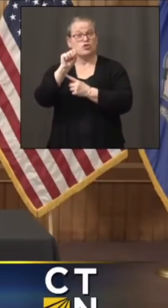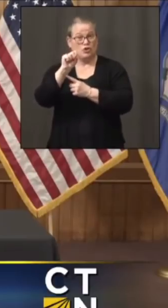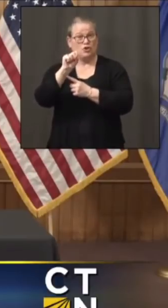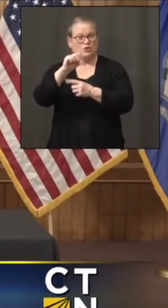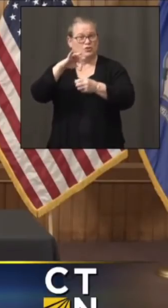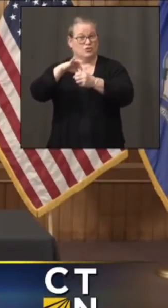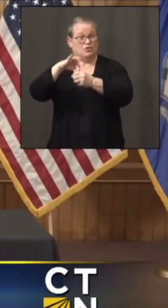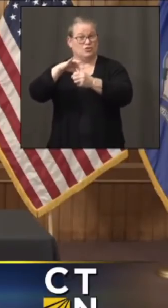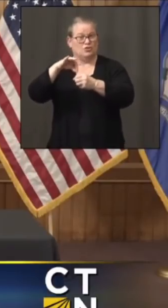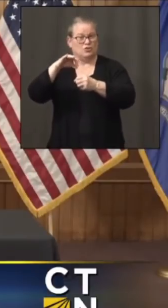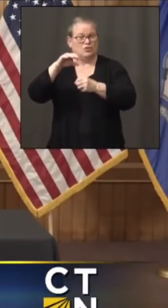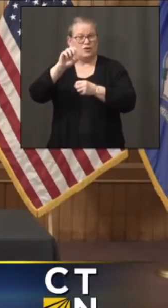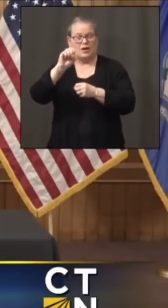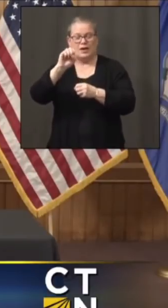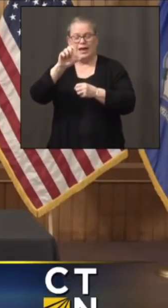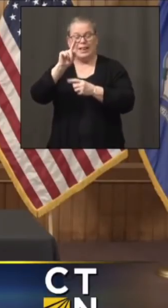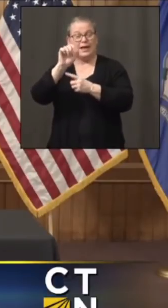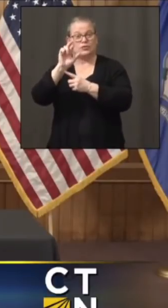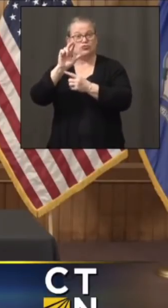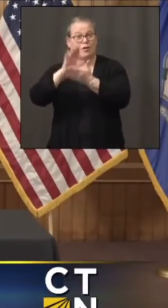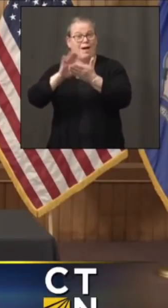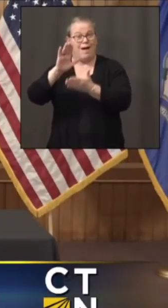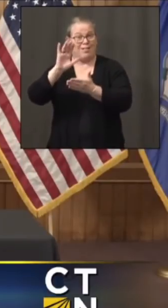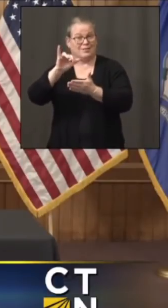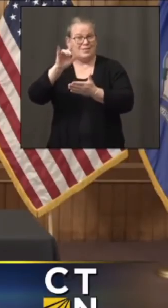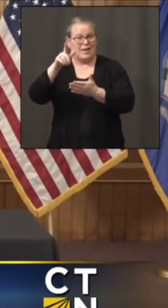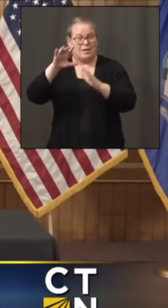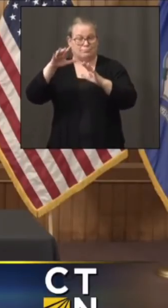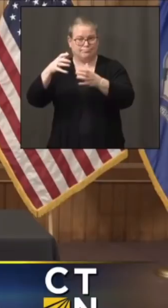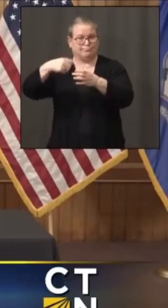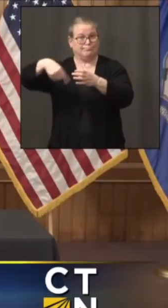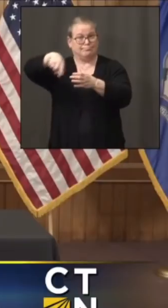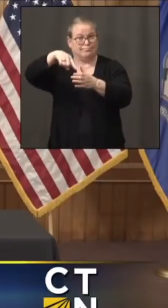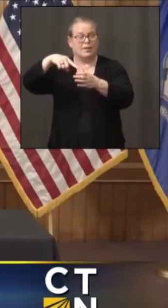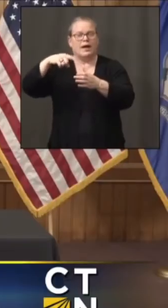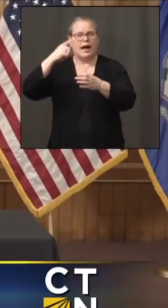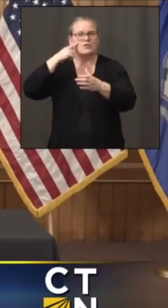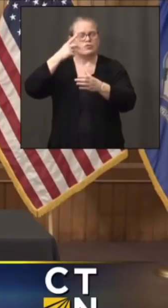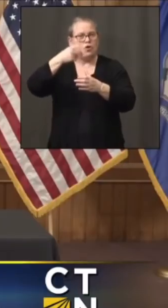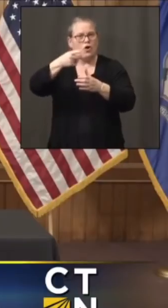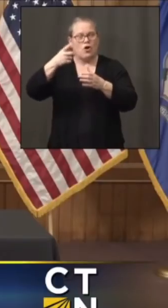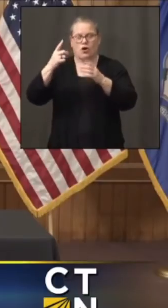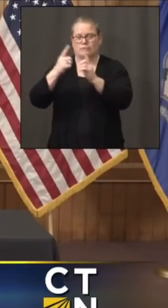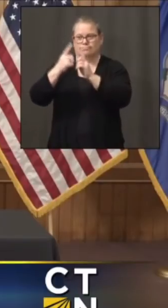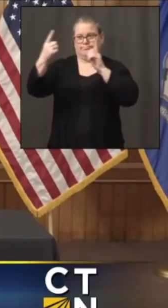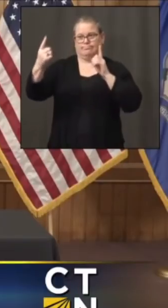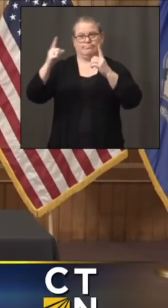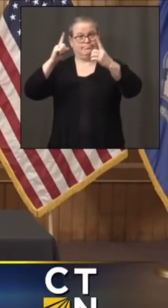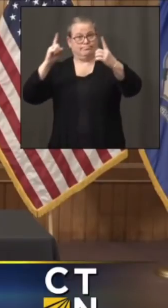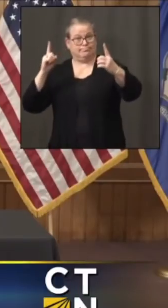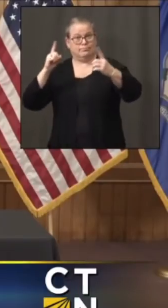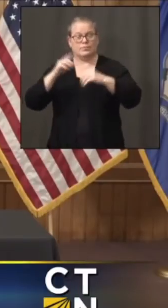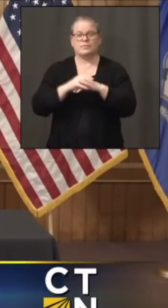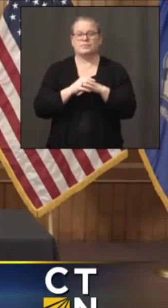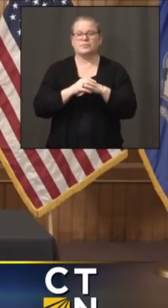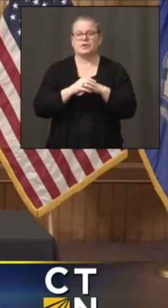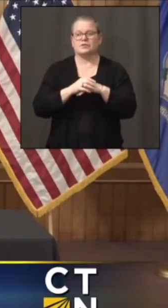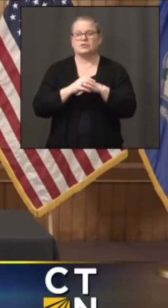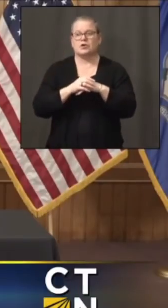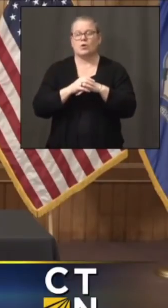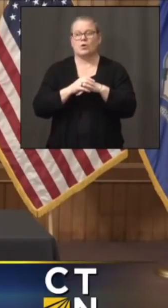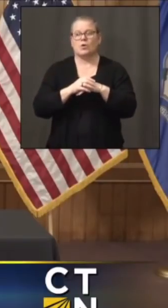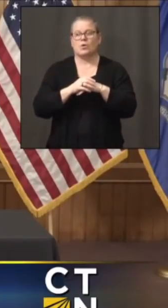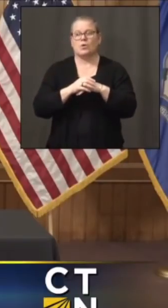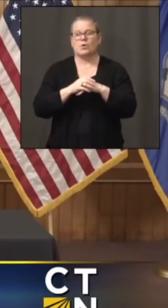Joe Biden is the obvious winner. In Connecticut, he won by 20 points, so 4 out of 10 Connecticut people were Trump